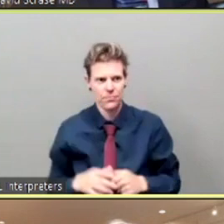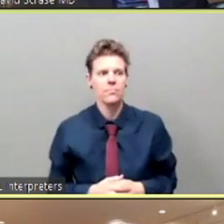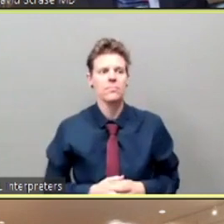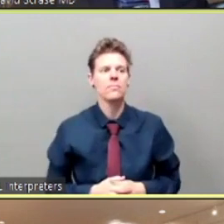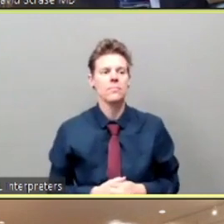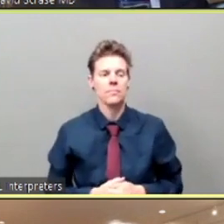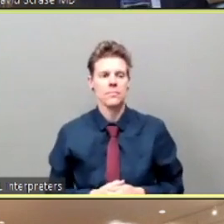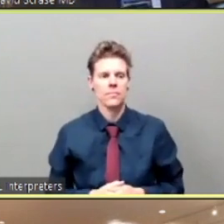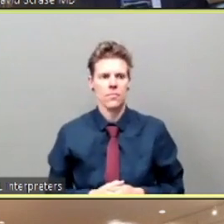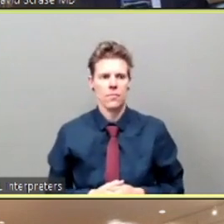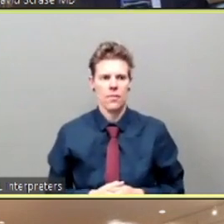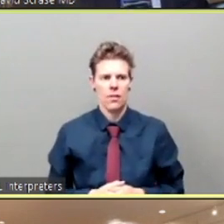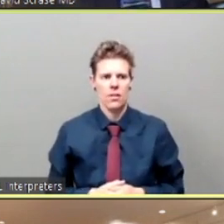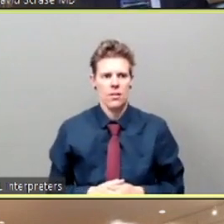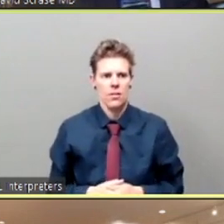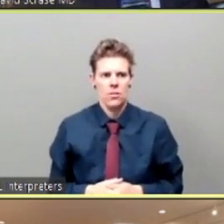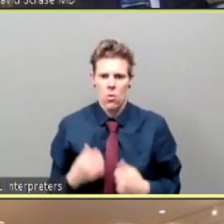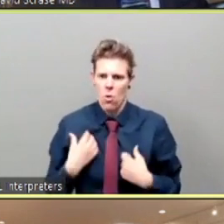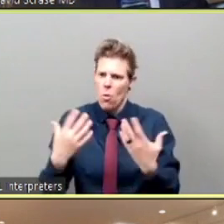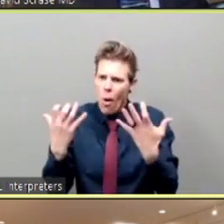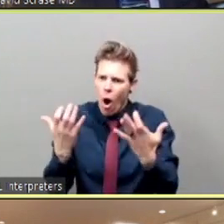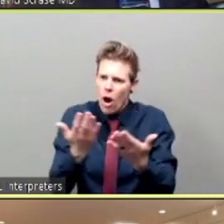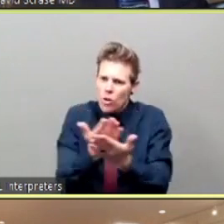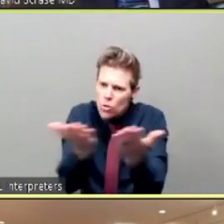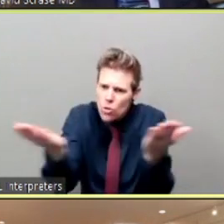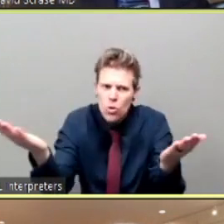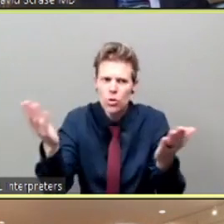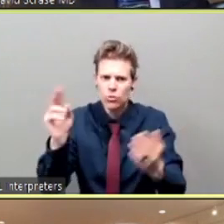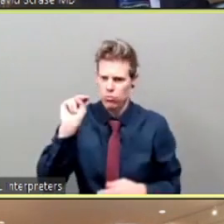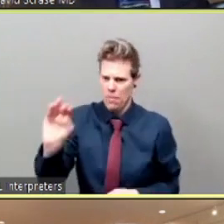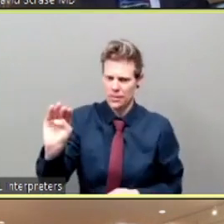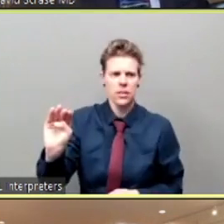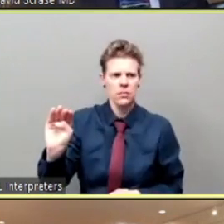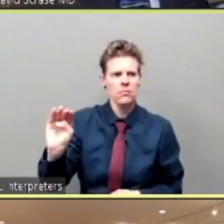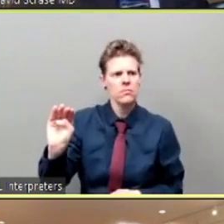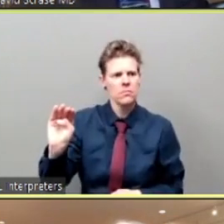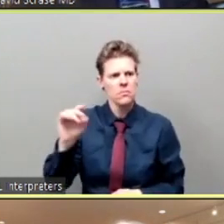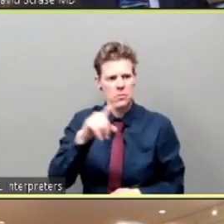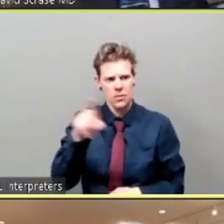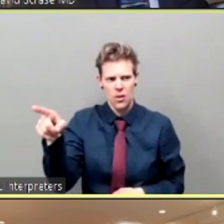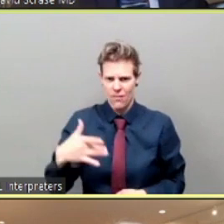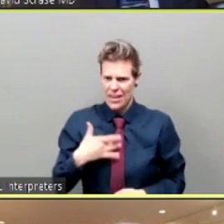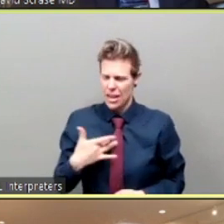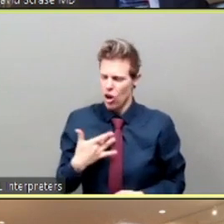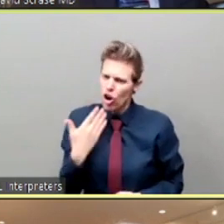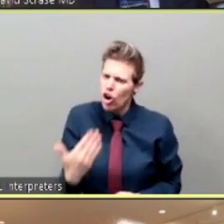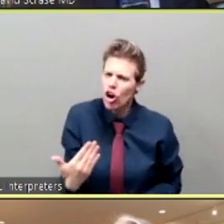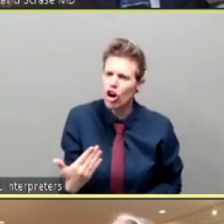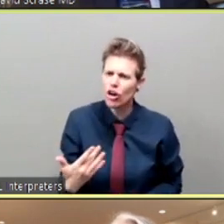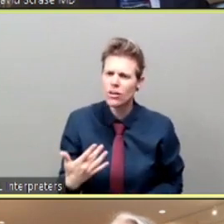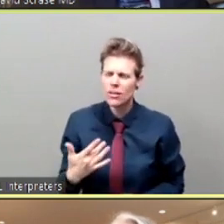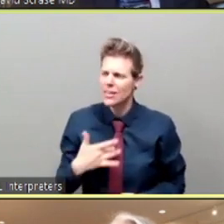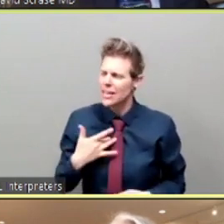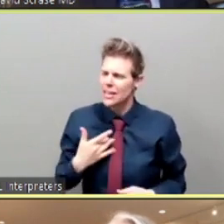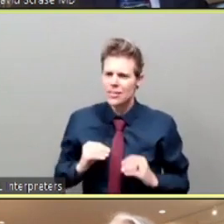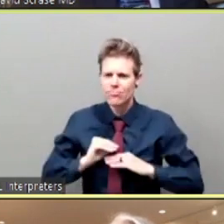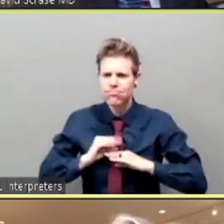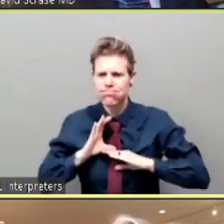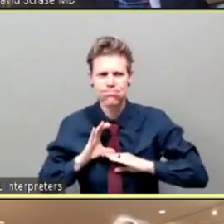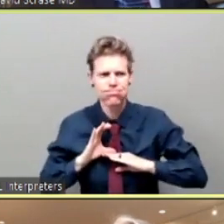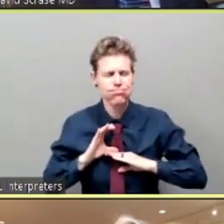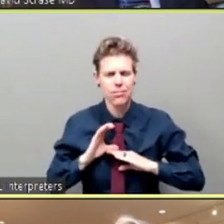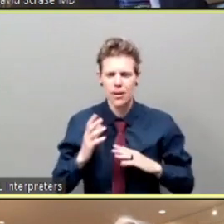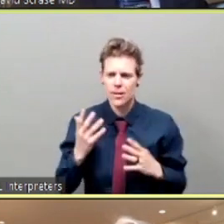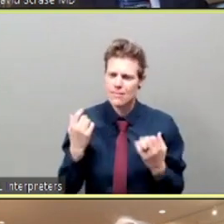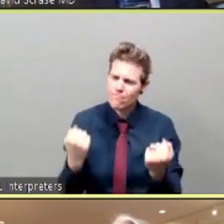New Mexicans to be proud, encouraged. I don't want you to let your guard down.